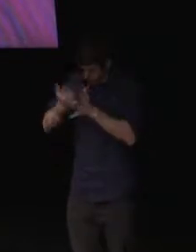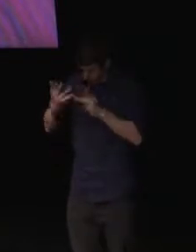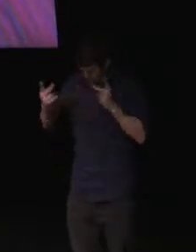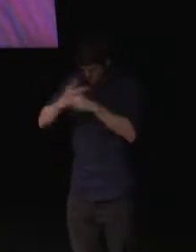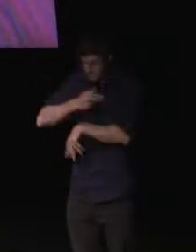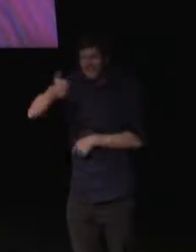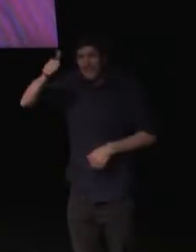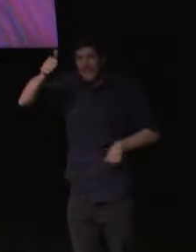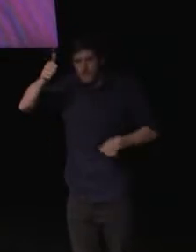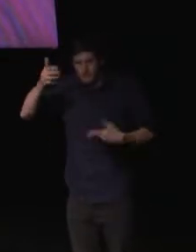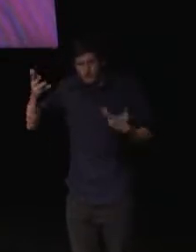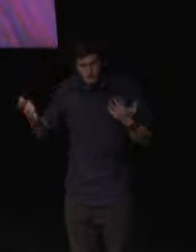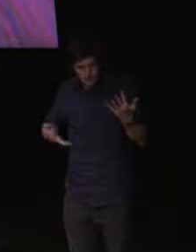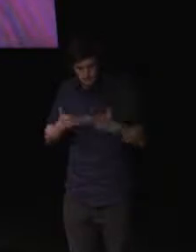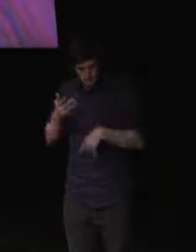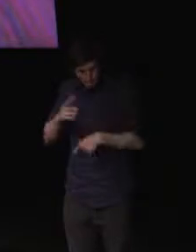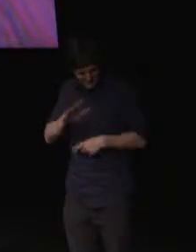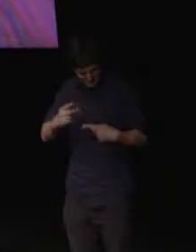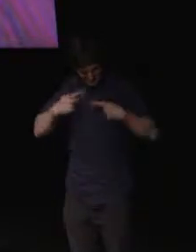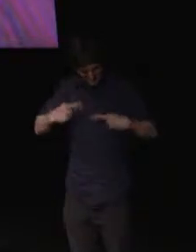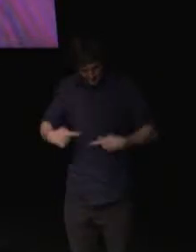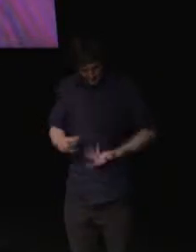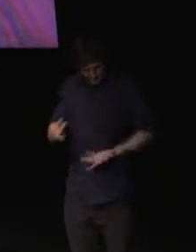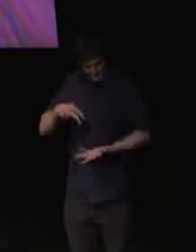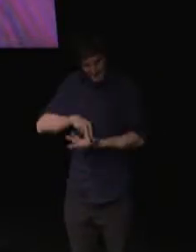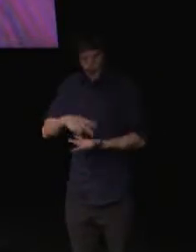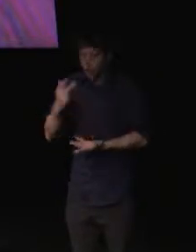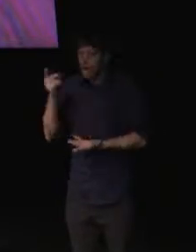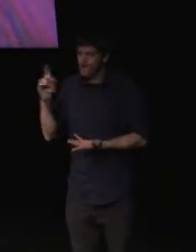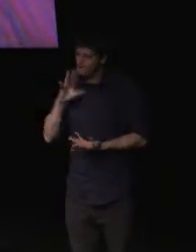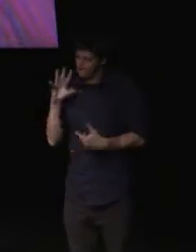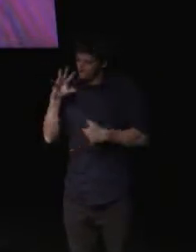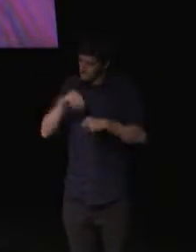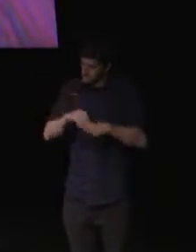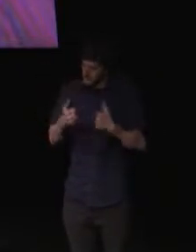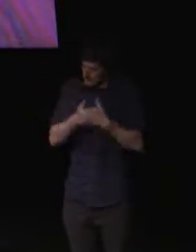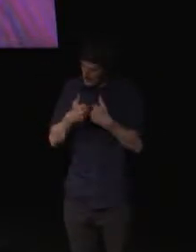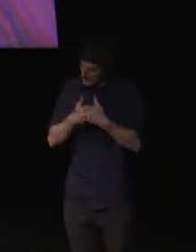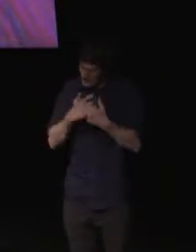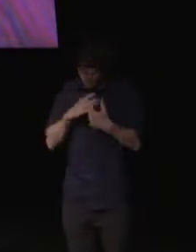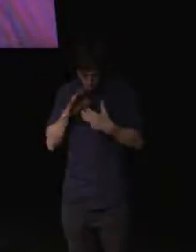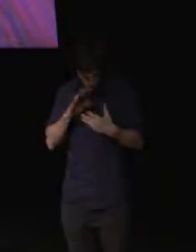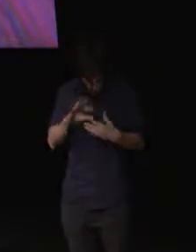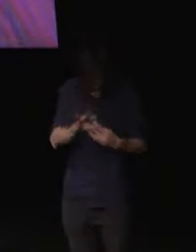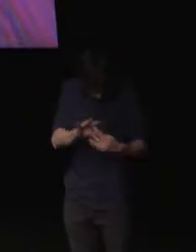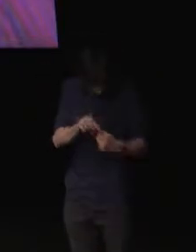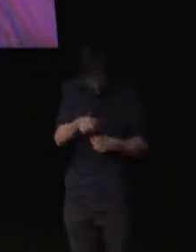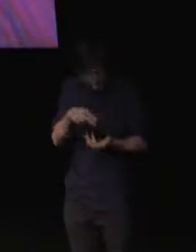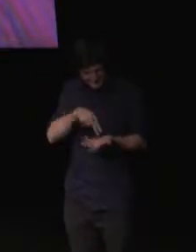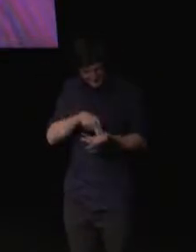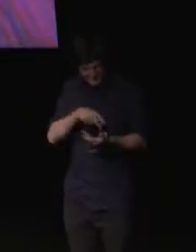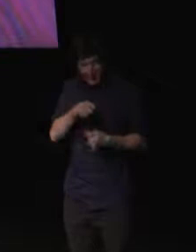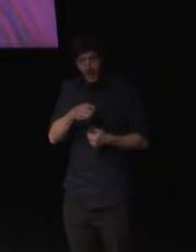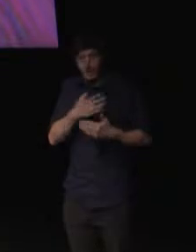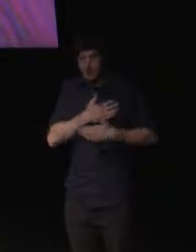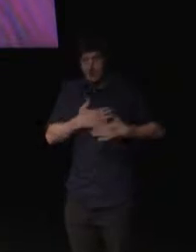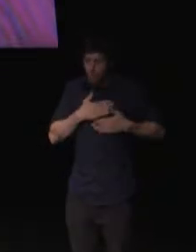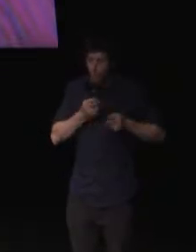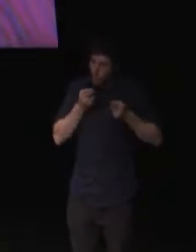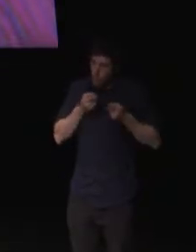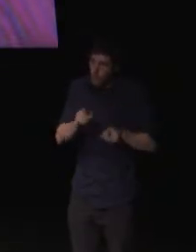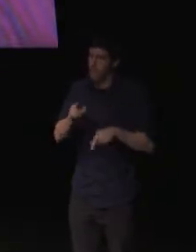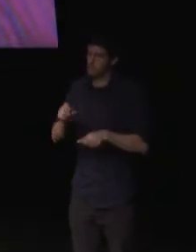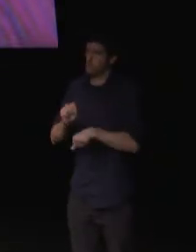and getting better just because he was so engaged in gameplay and he was enjoying himself while he was getting better and while he was working on that standing tolerance.